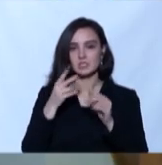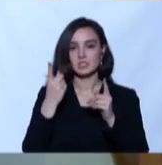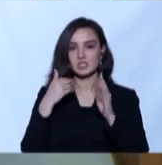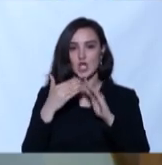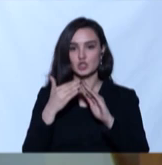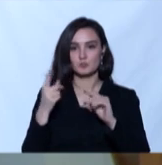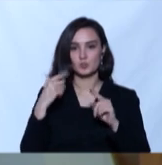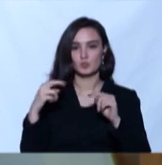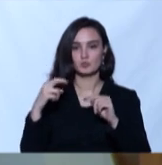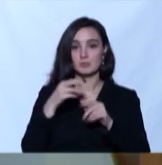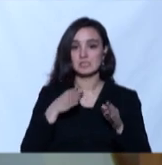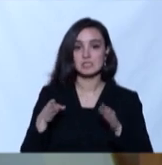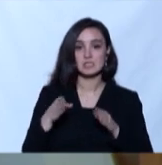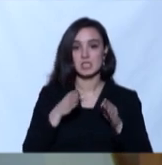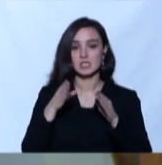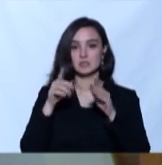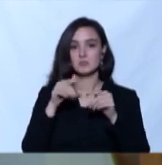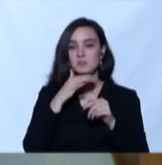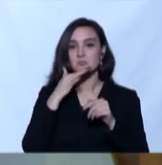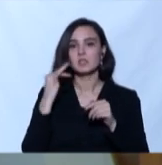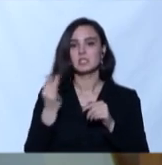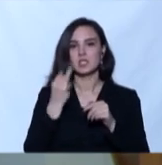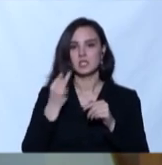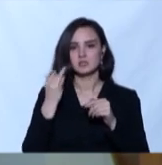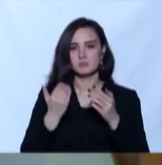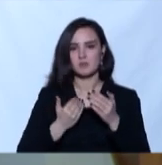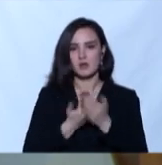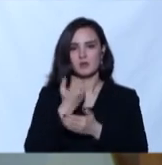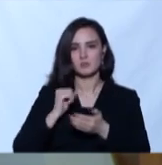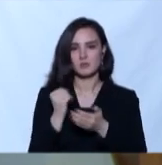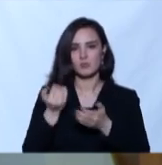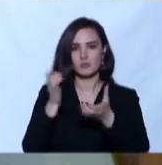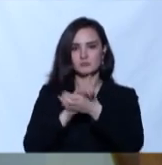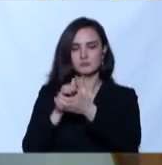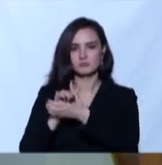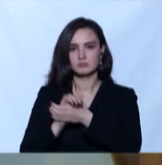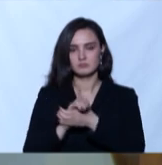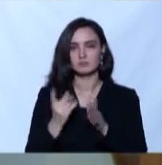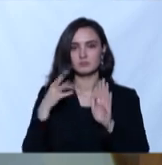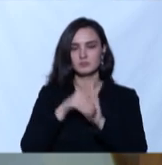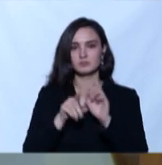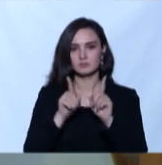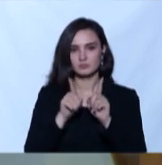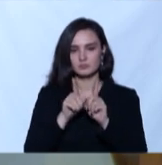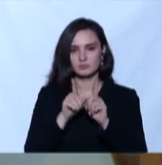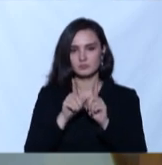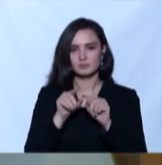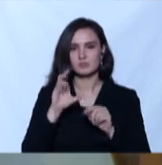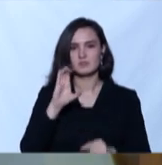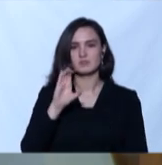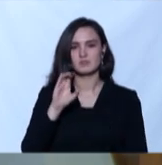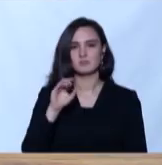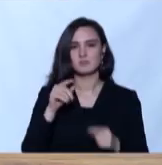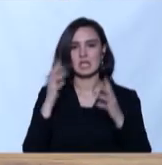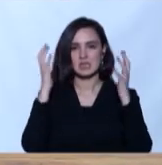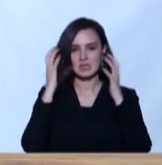home. Along the way, they meet many interesting new friends, including a tin man, a scarecrow, and